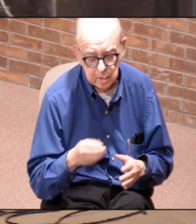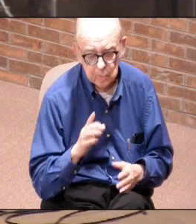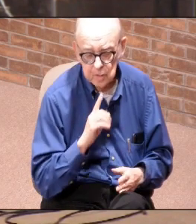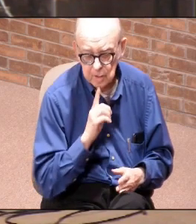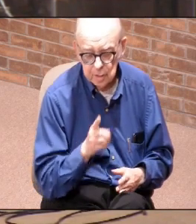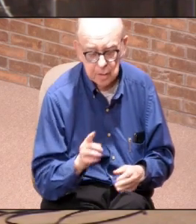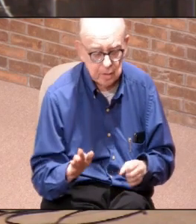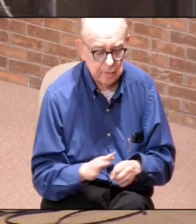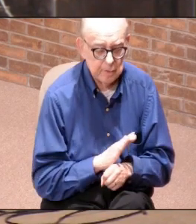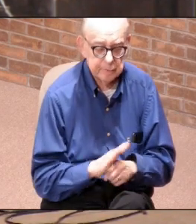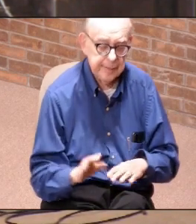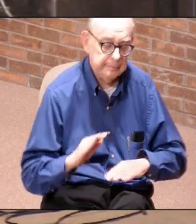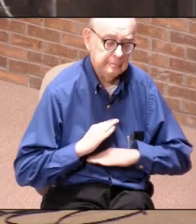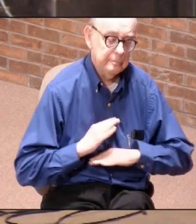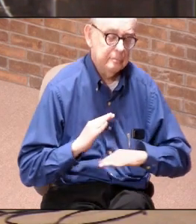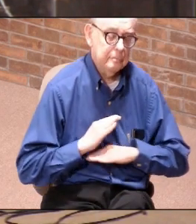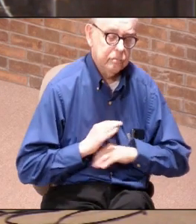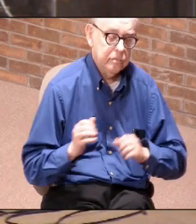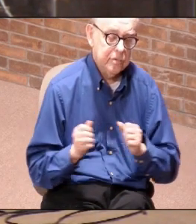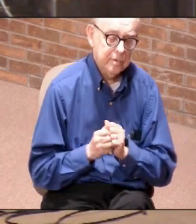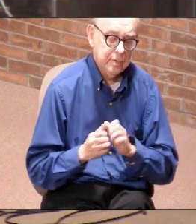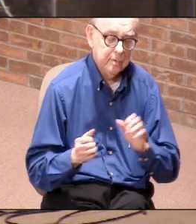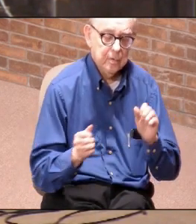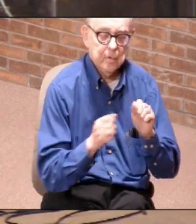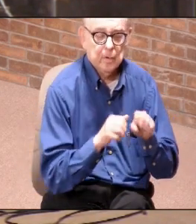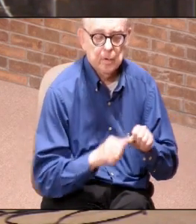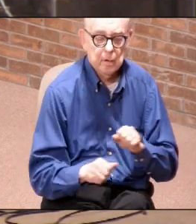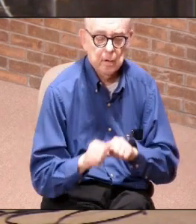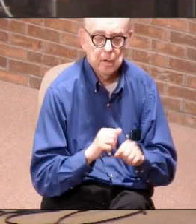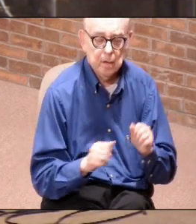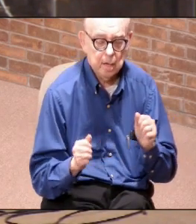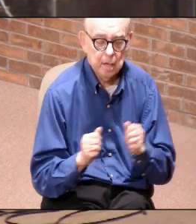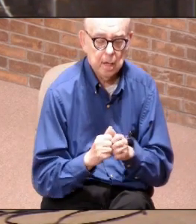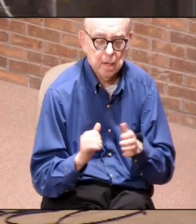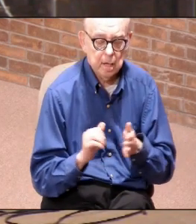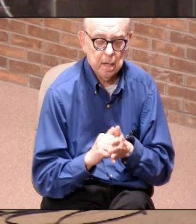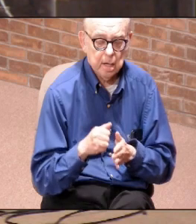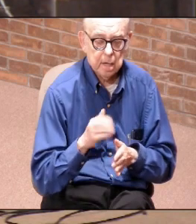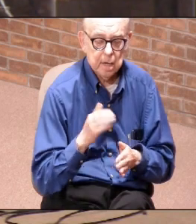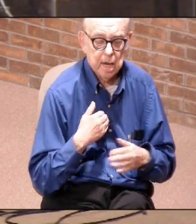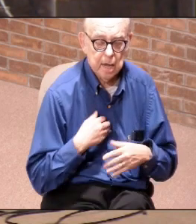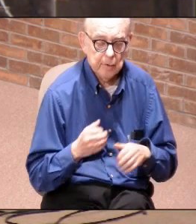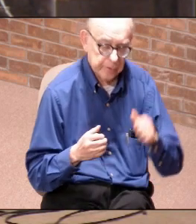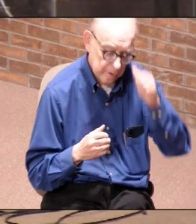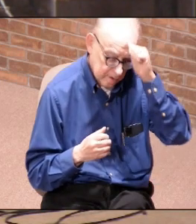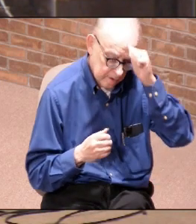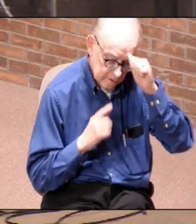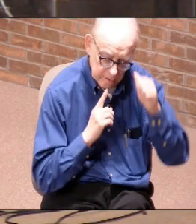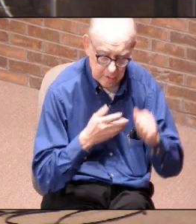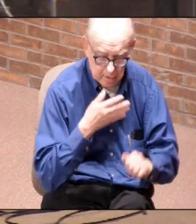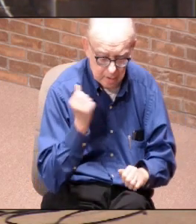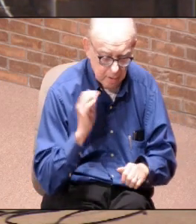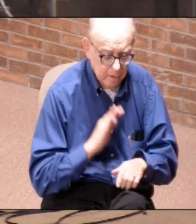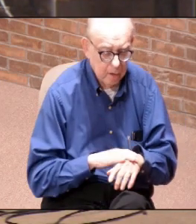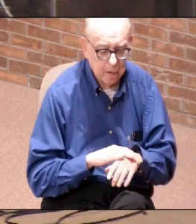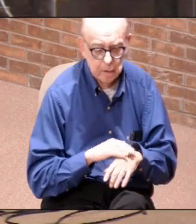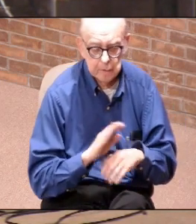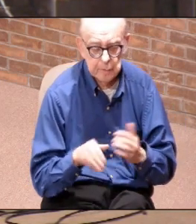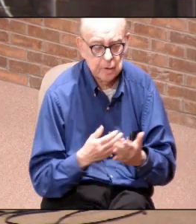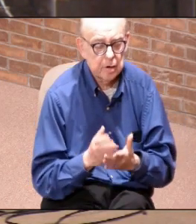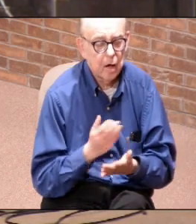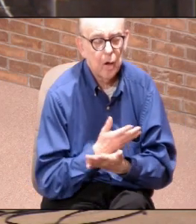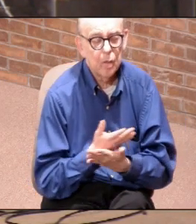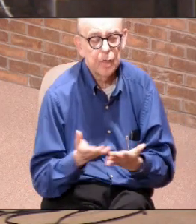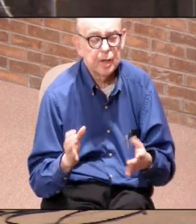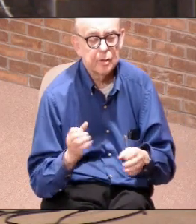God was totally satisfied with the relationship that He had with Adam, which was better than all